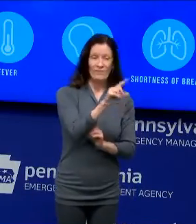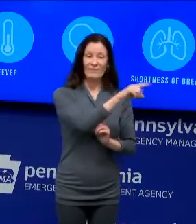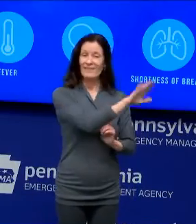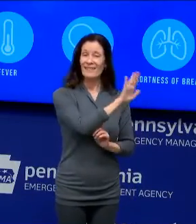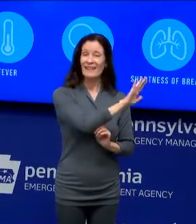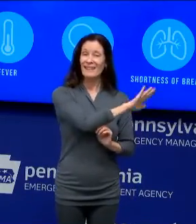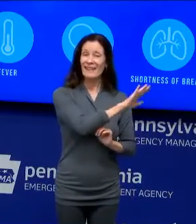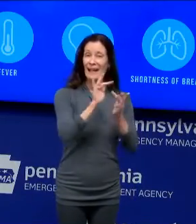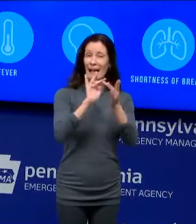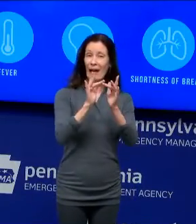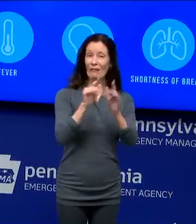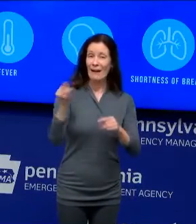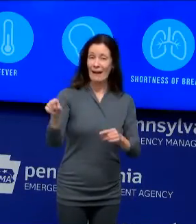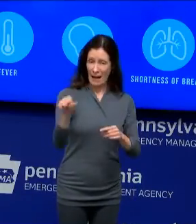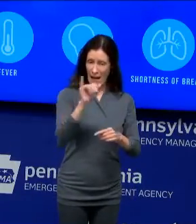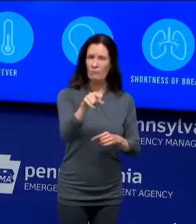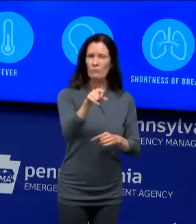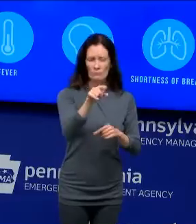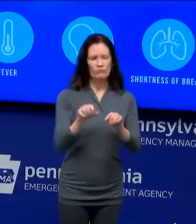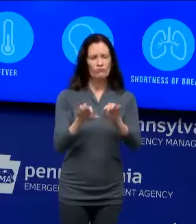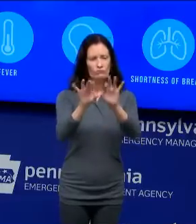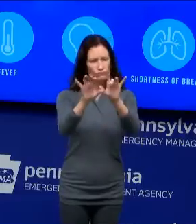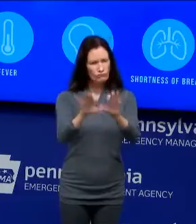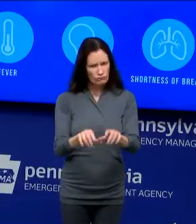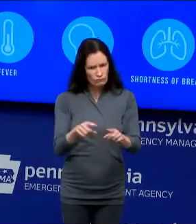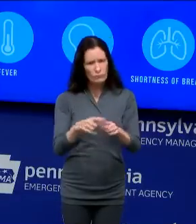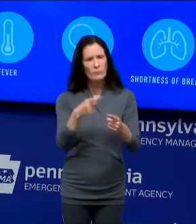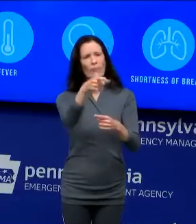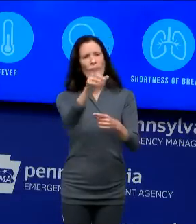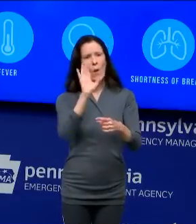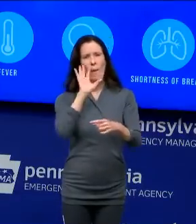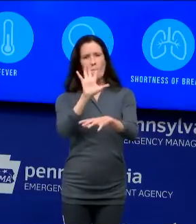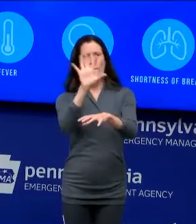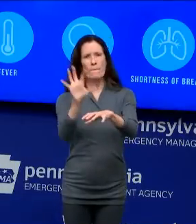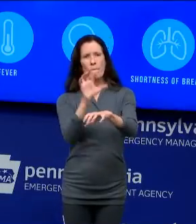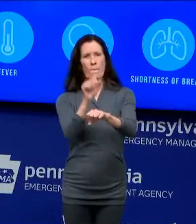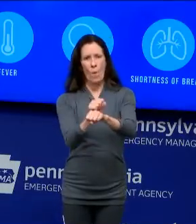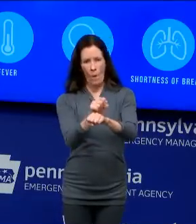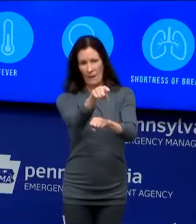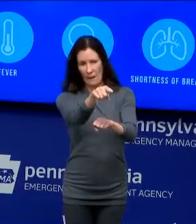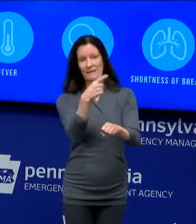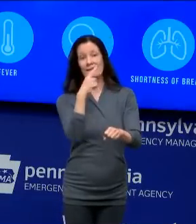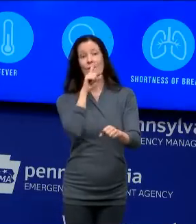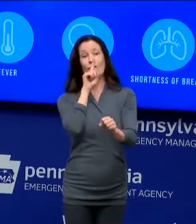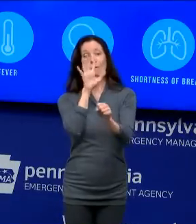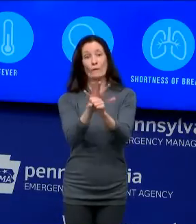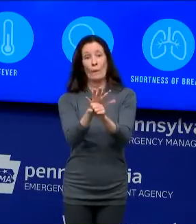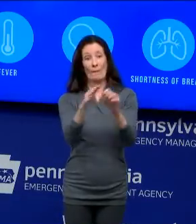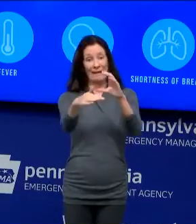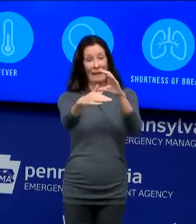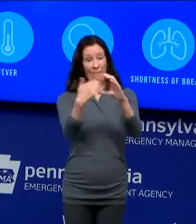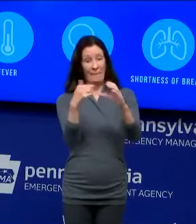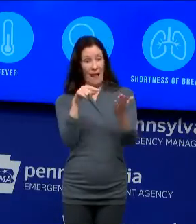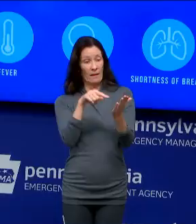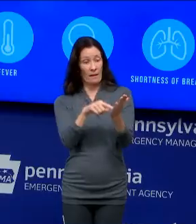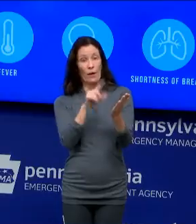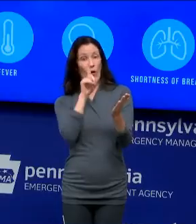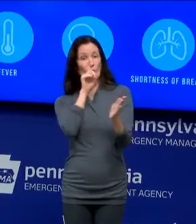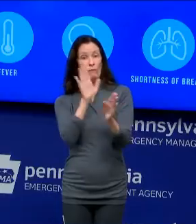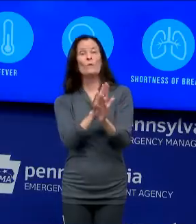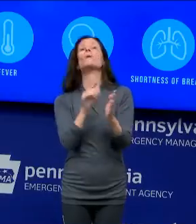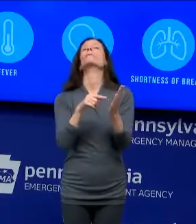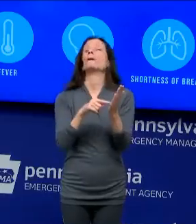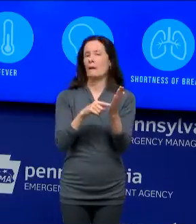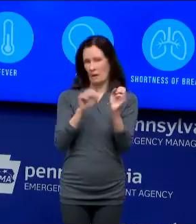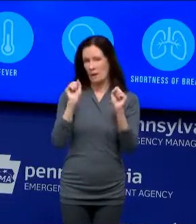Sun Arena parking lot, then they actually don't need a prescription from a healthcare